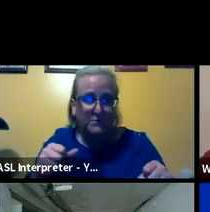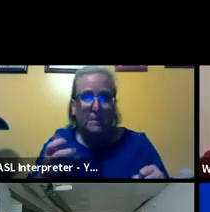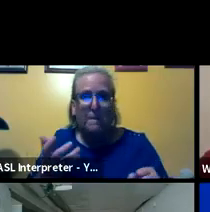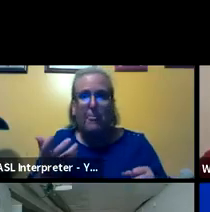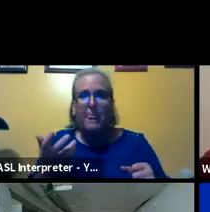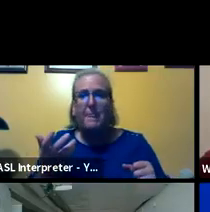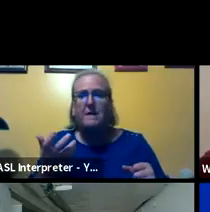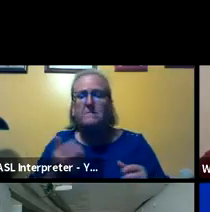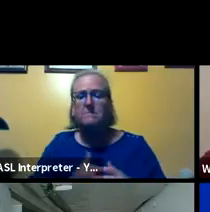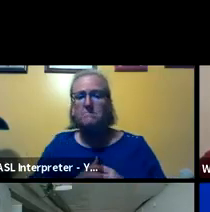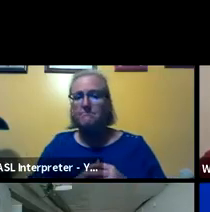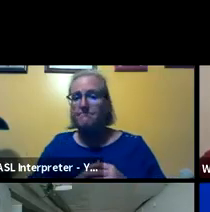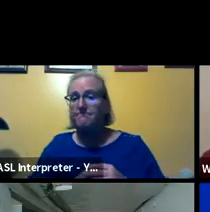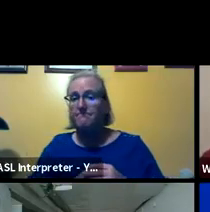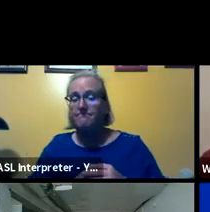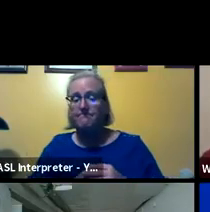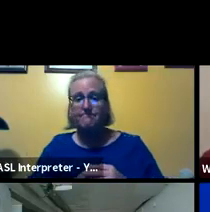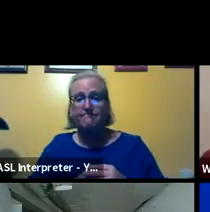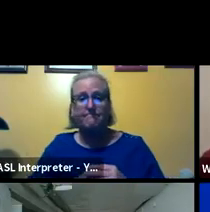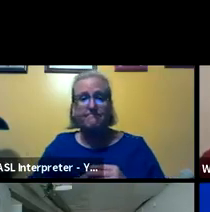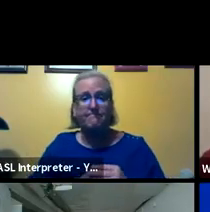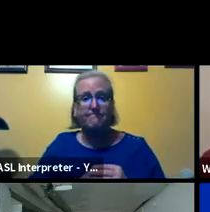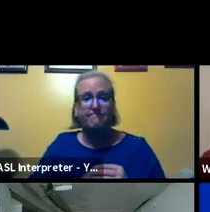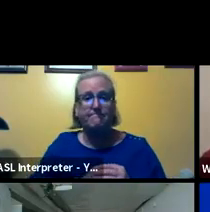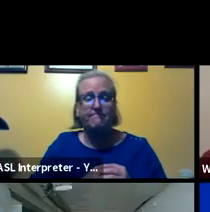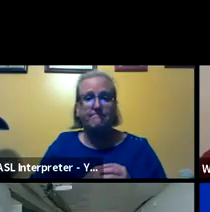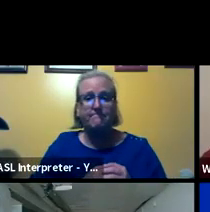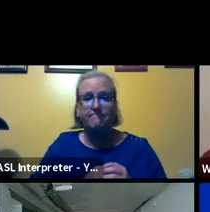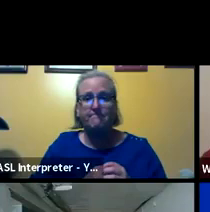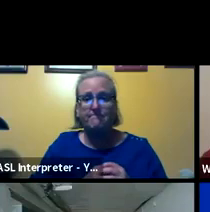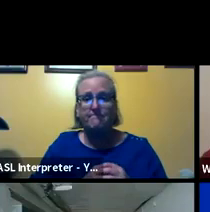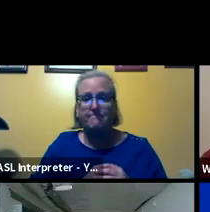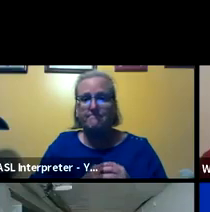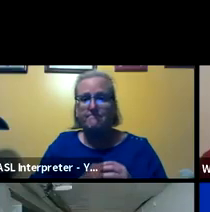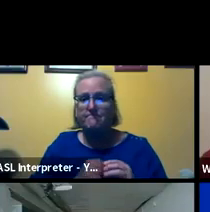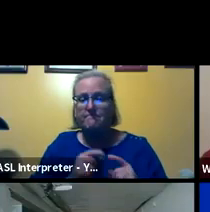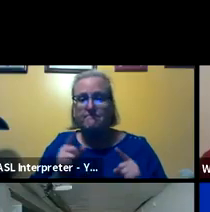get because I don't know how to accept things.